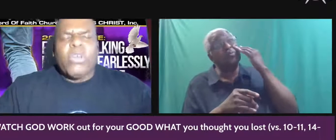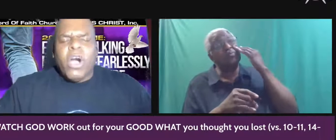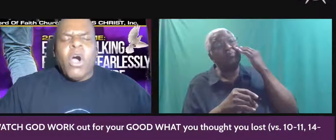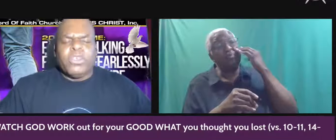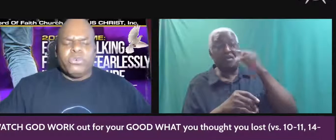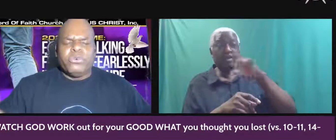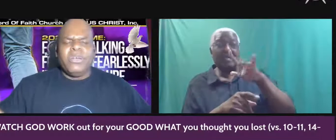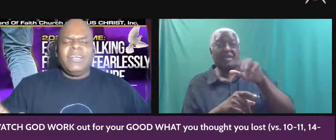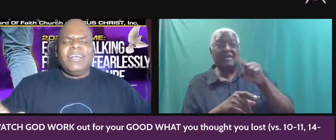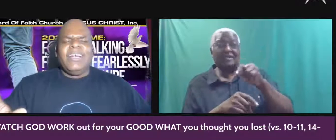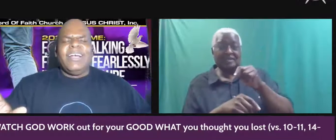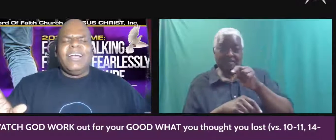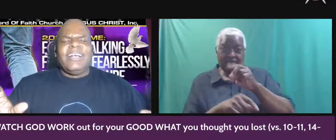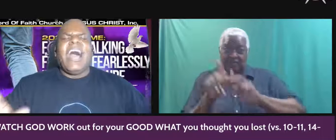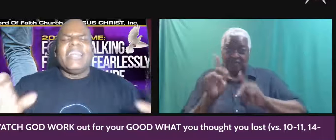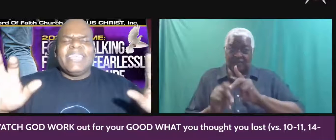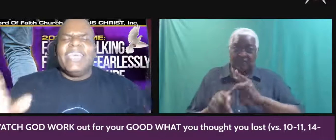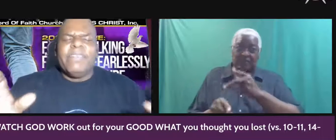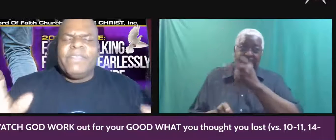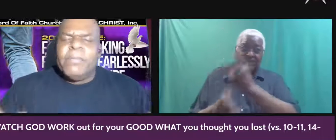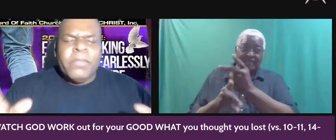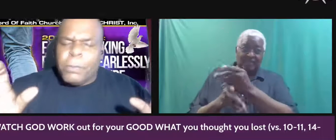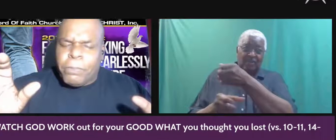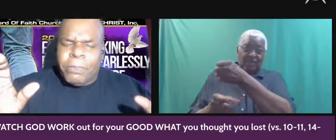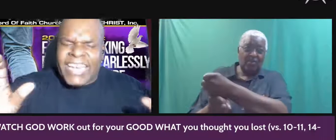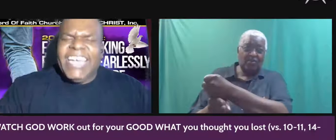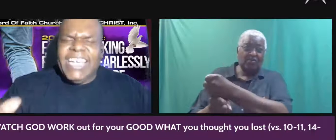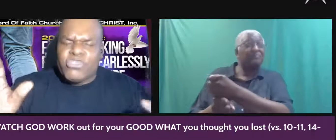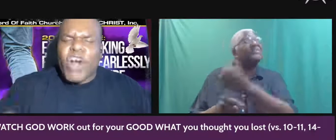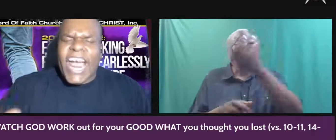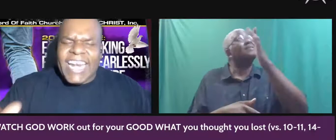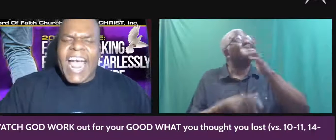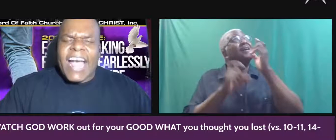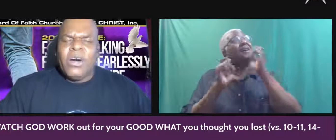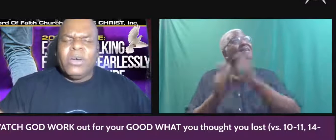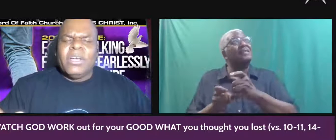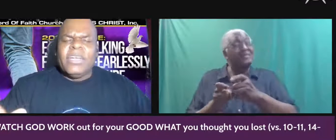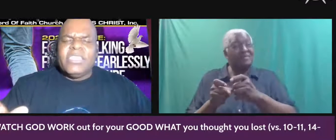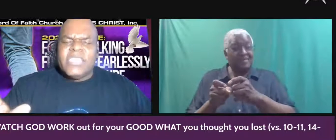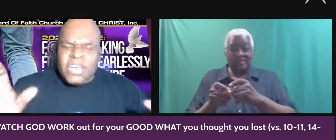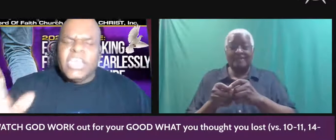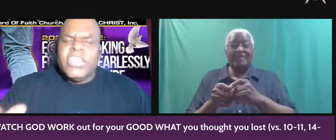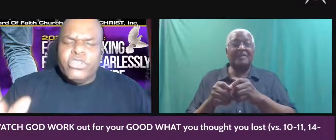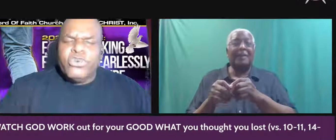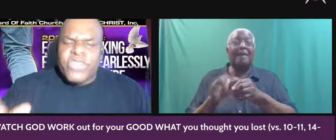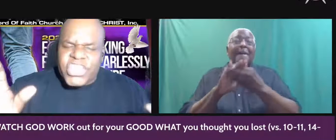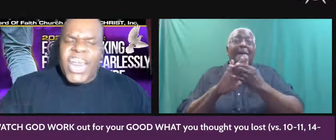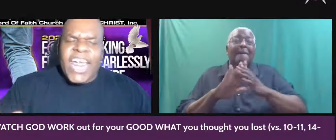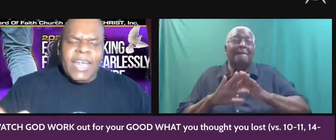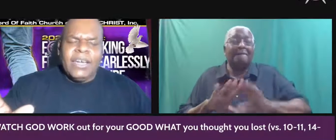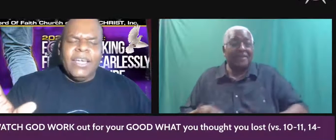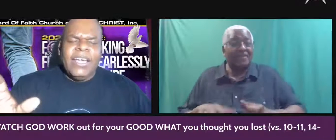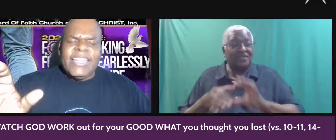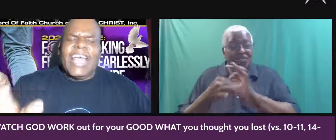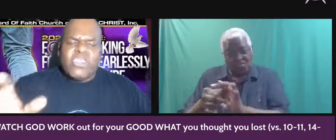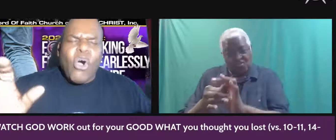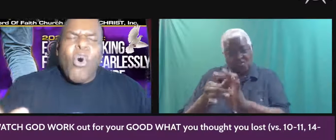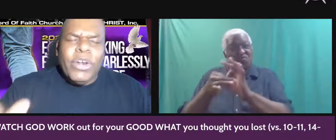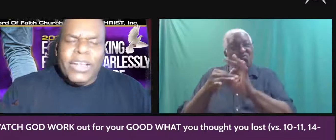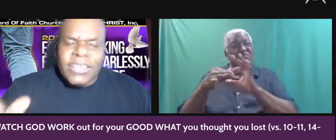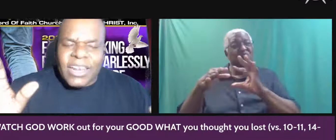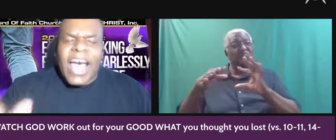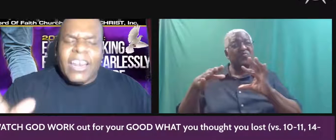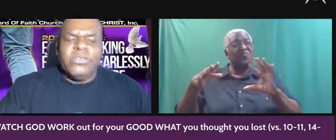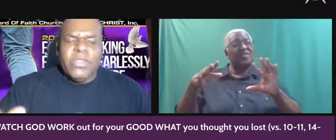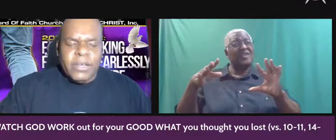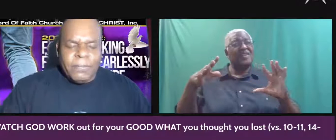they're holding on to. God, give them the keys right now to undo the chain that's